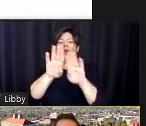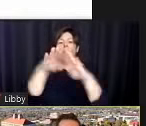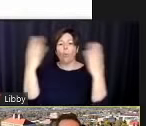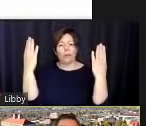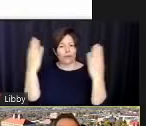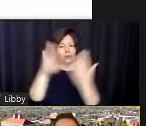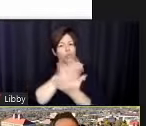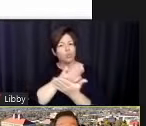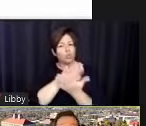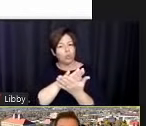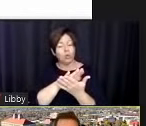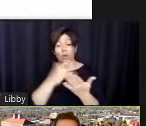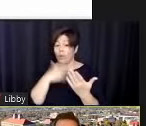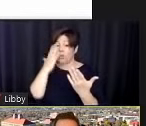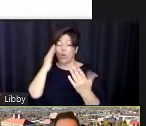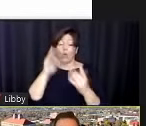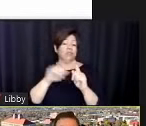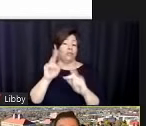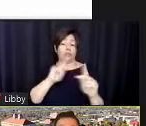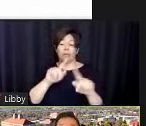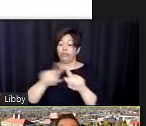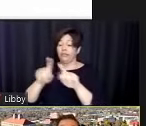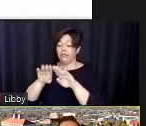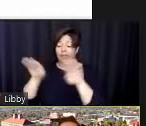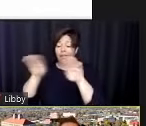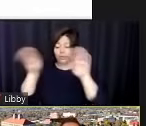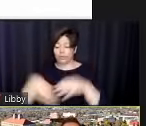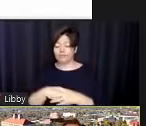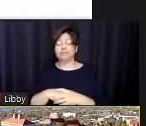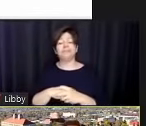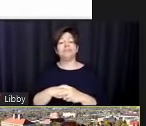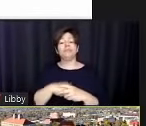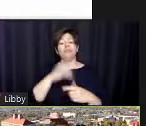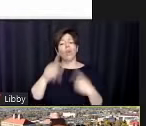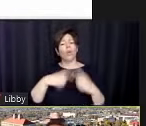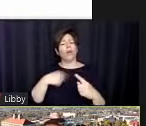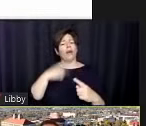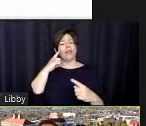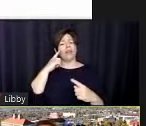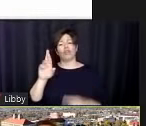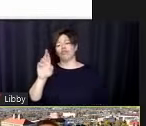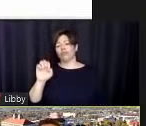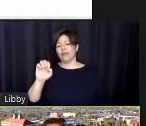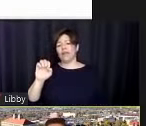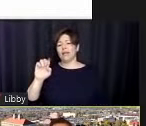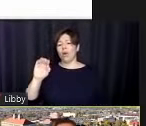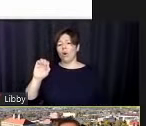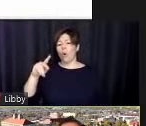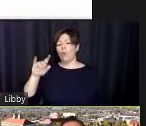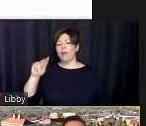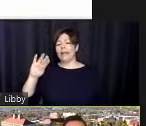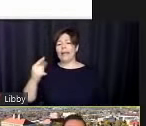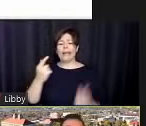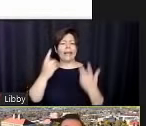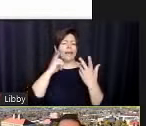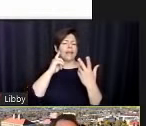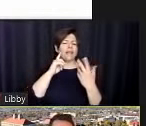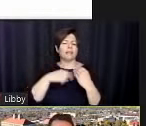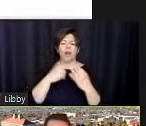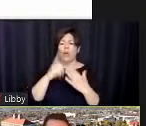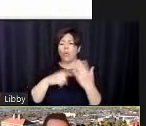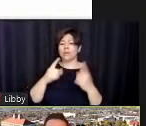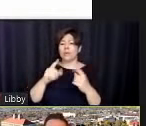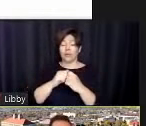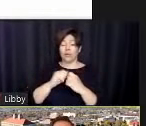many of us are at different levels. So when I think of reopening, I think of news, everything from what's happening in our